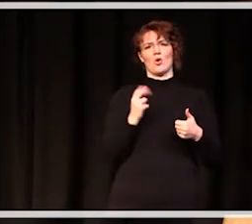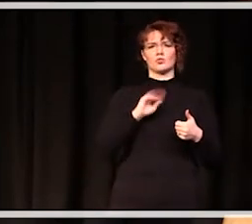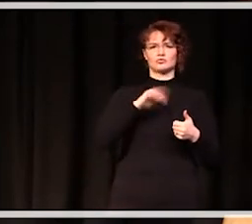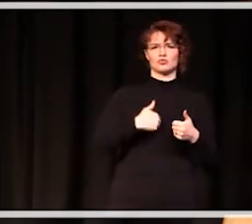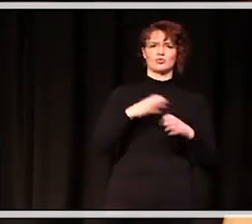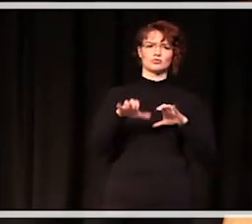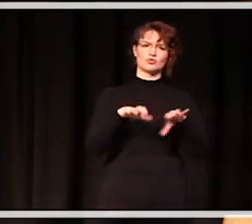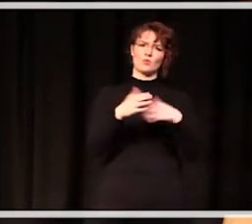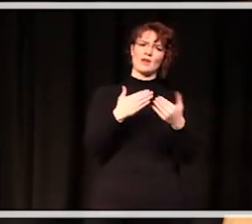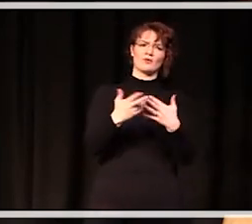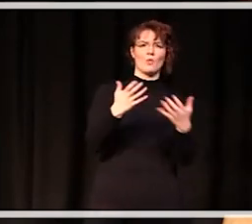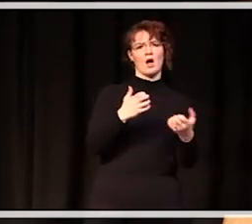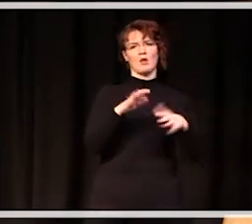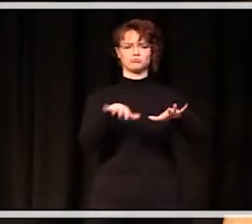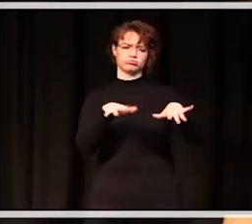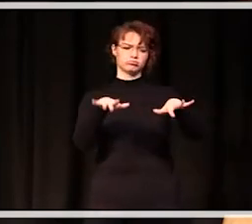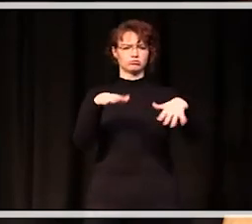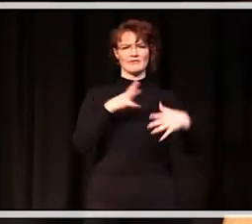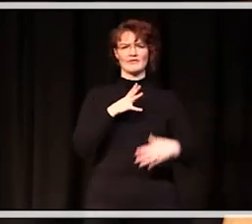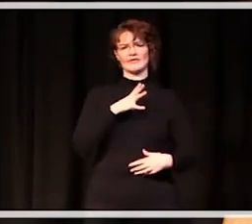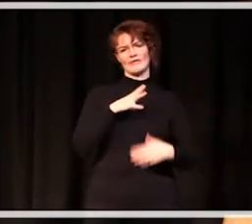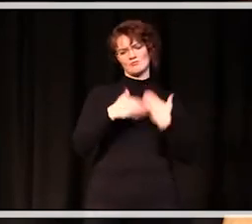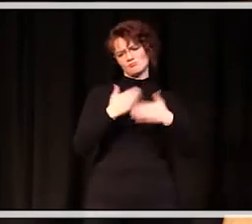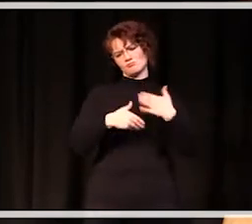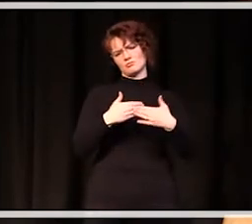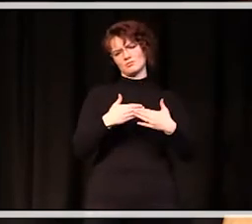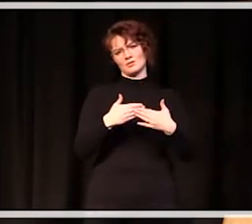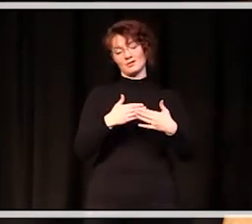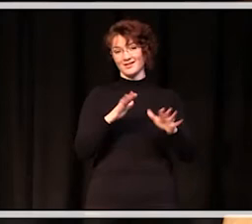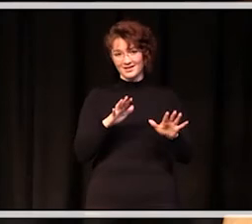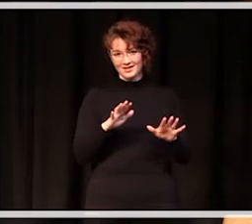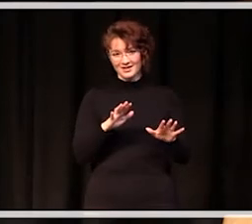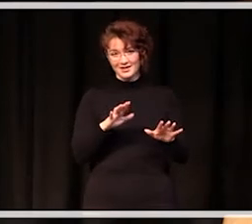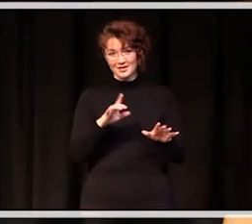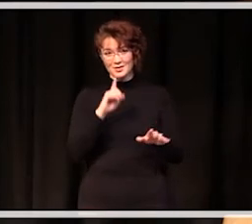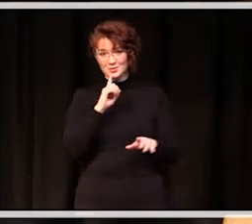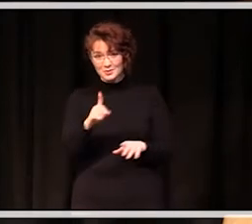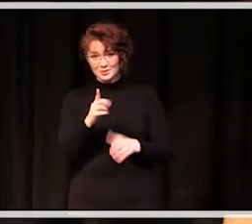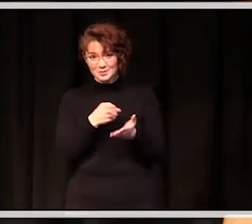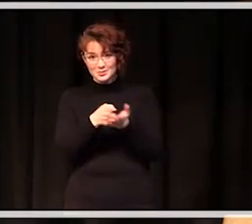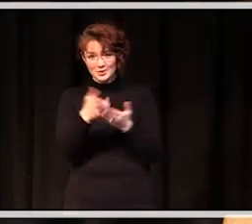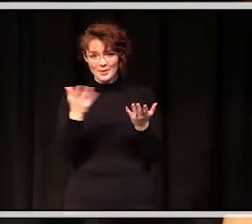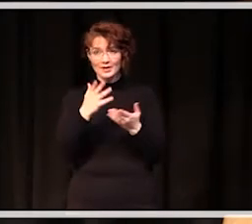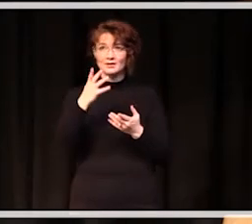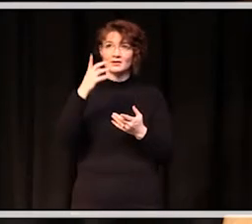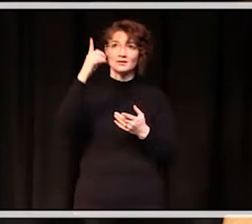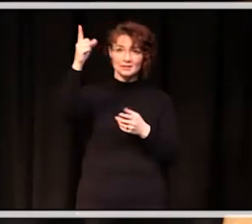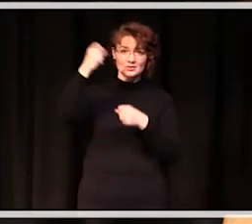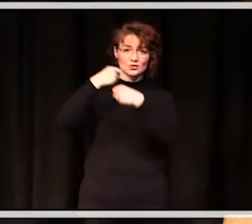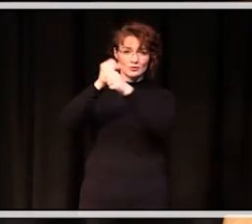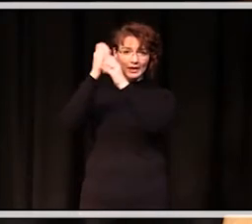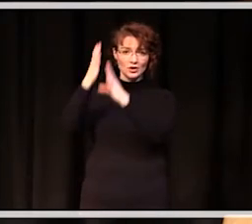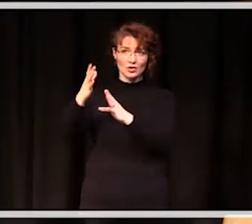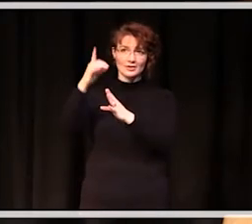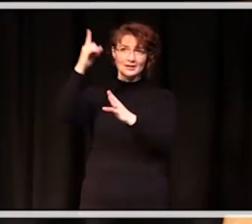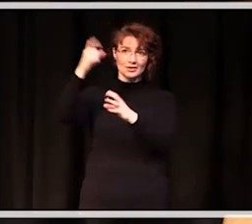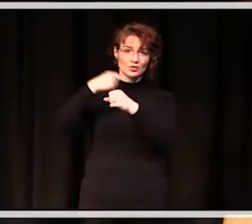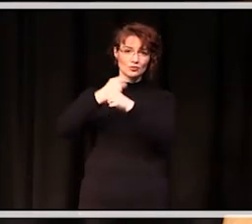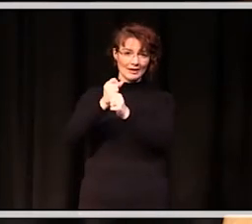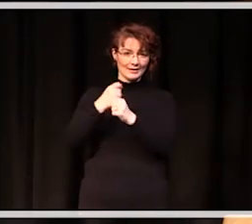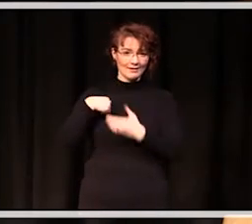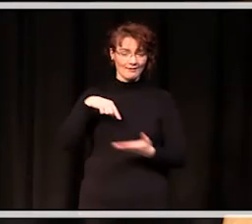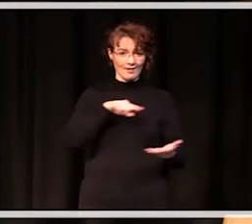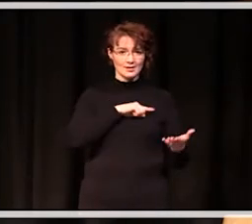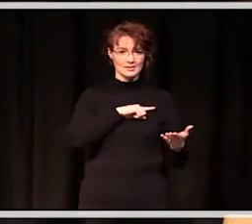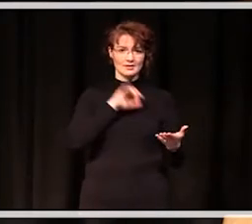please. The reality is that we are the created. There is a creator. And actually, it's a